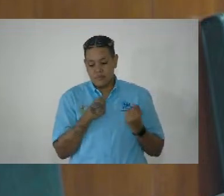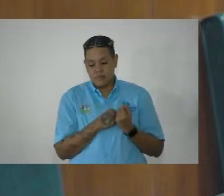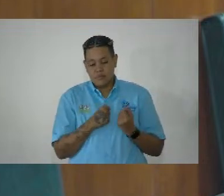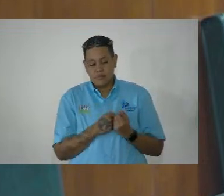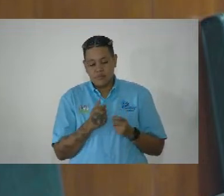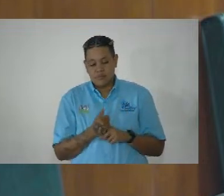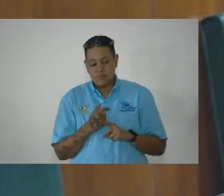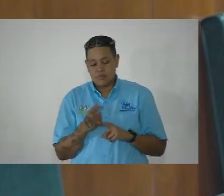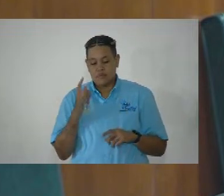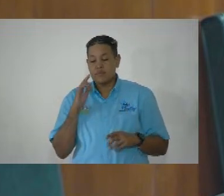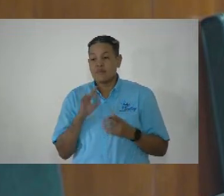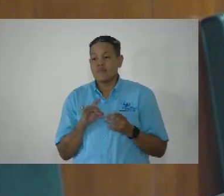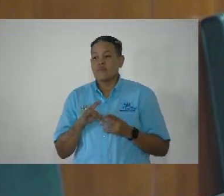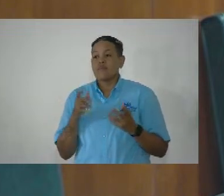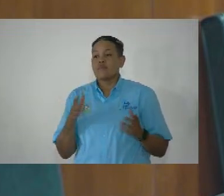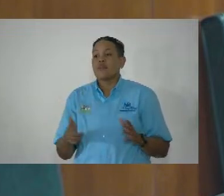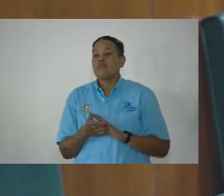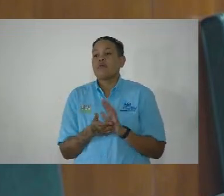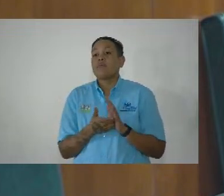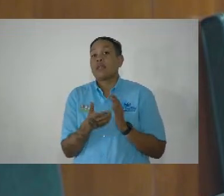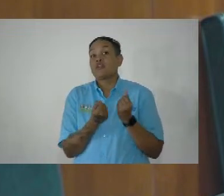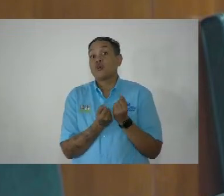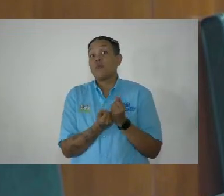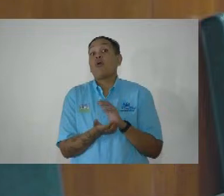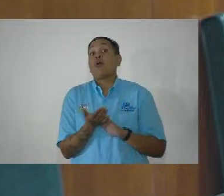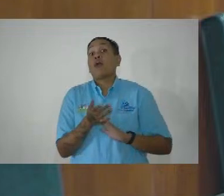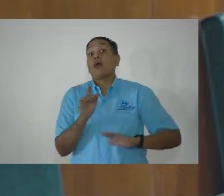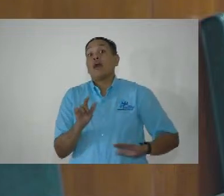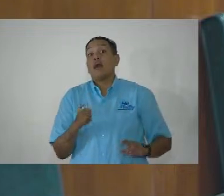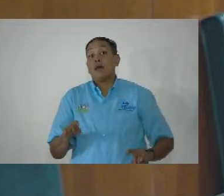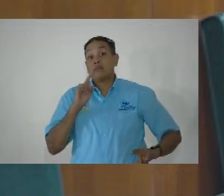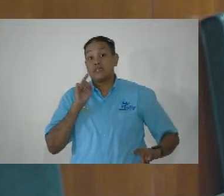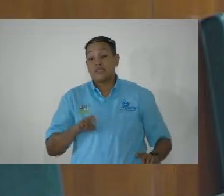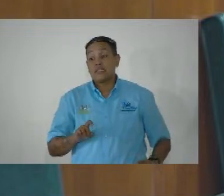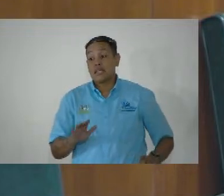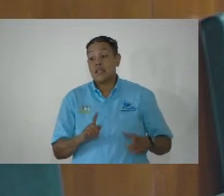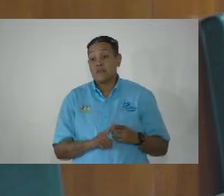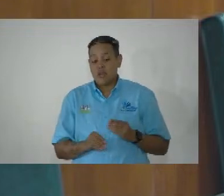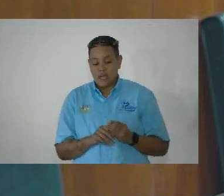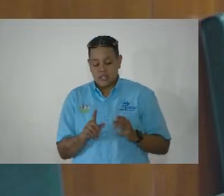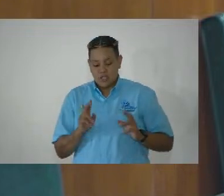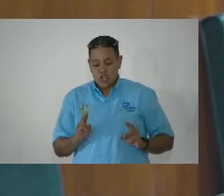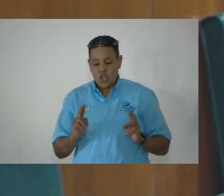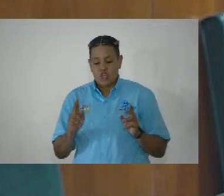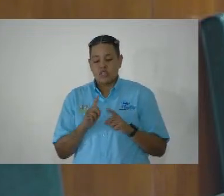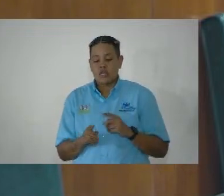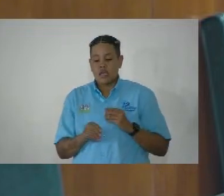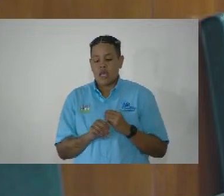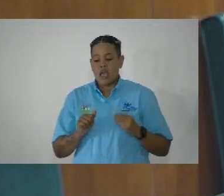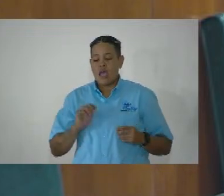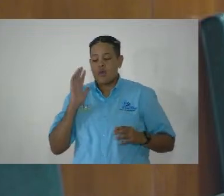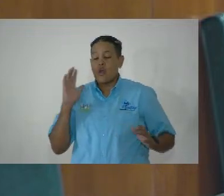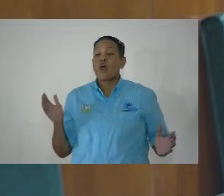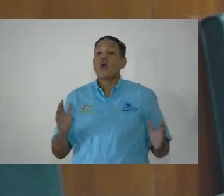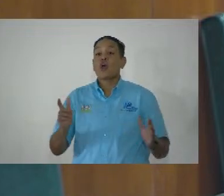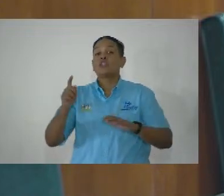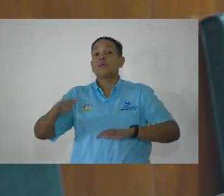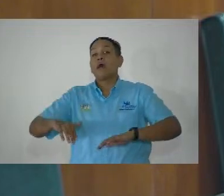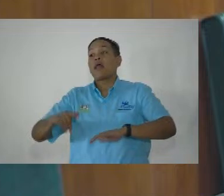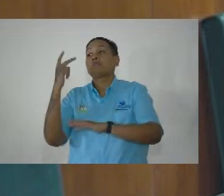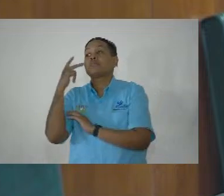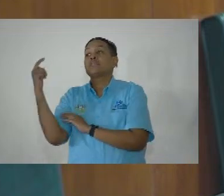the tone and the tenor of the bill and its necessity and its urgency, I would urge that the Parliament